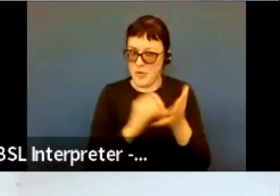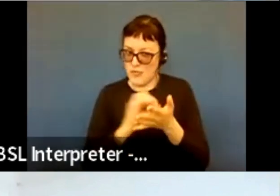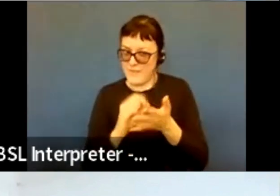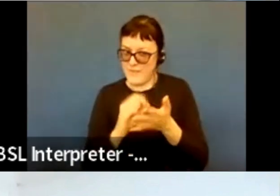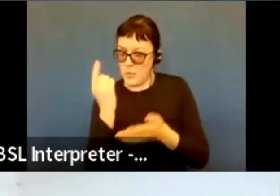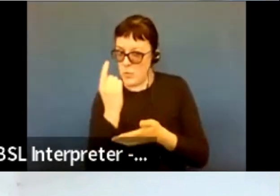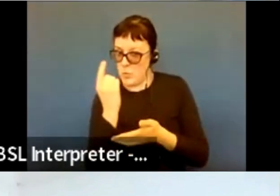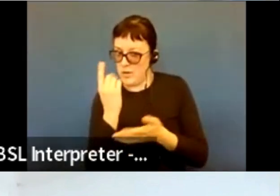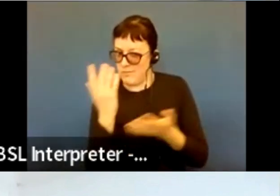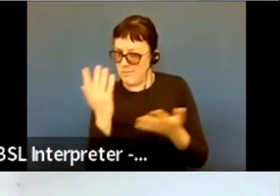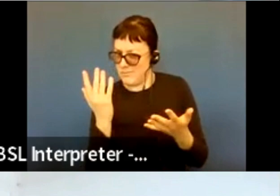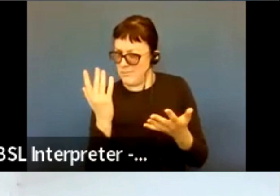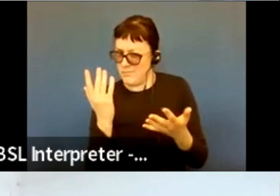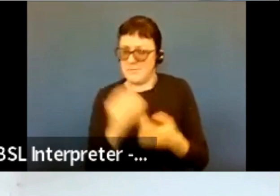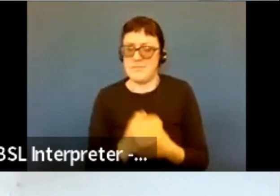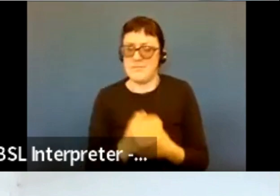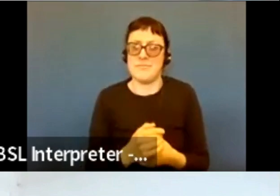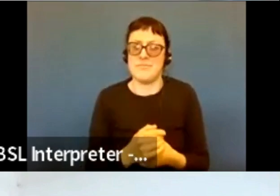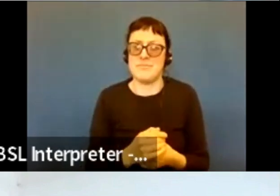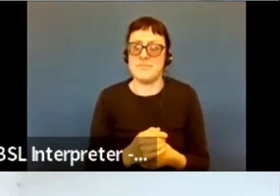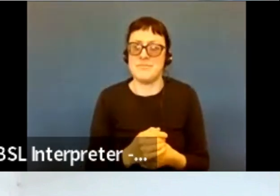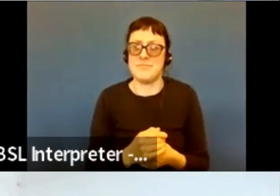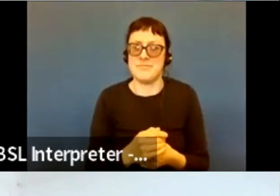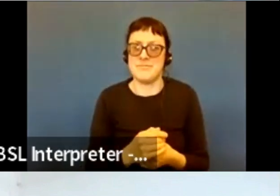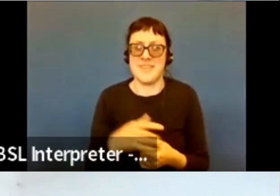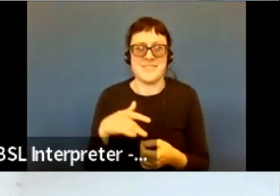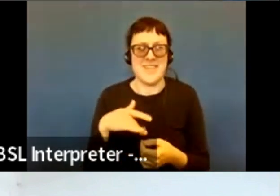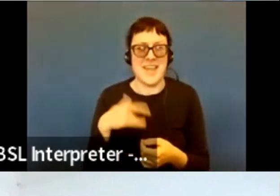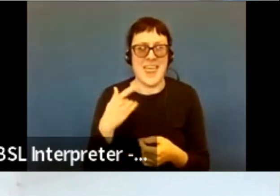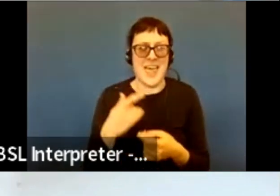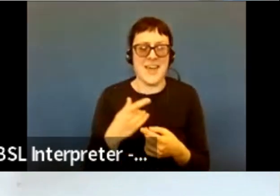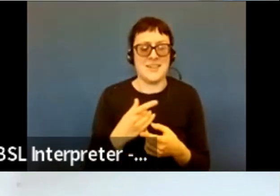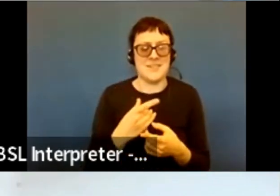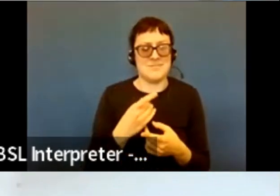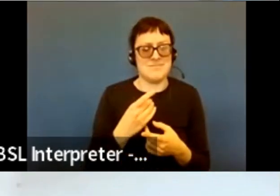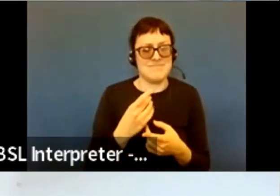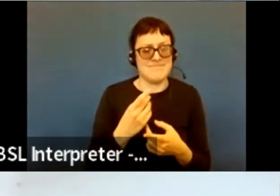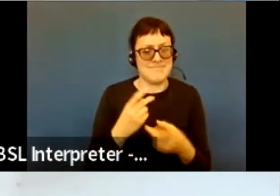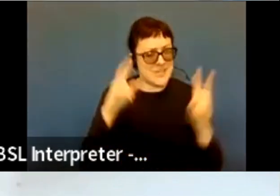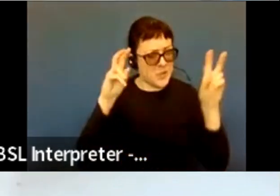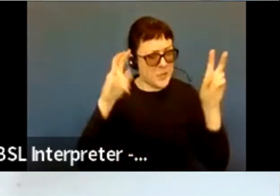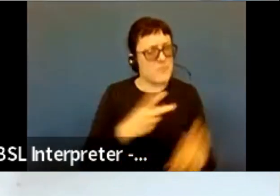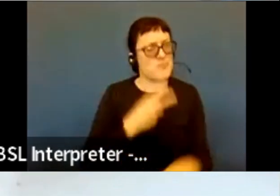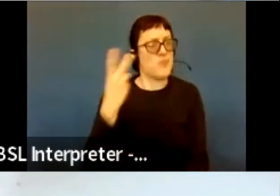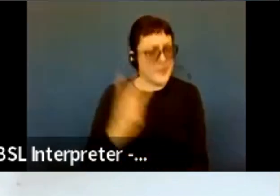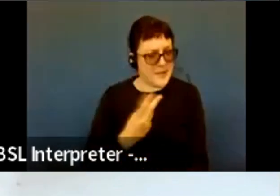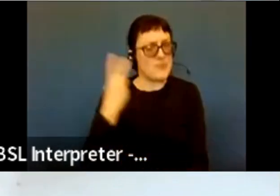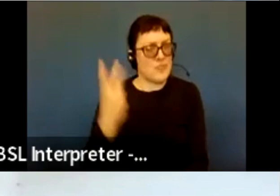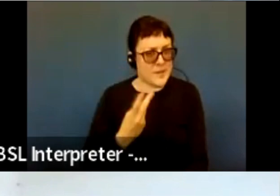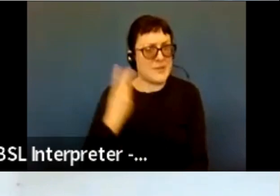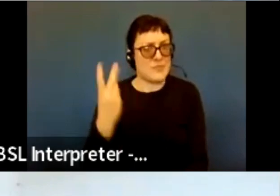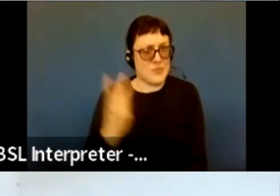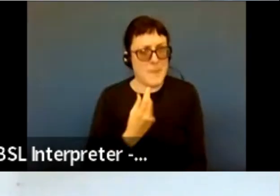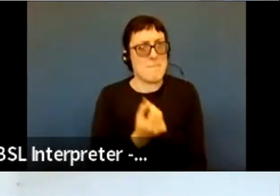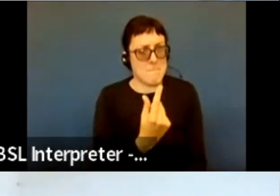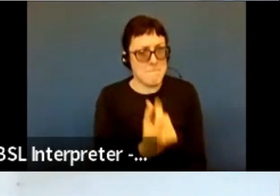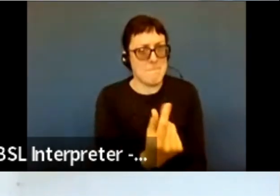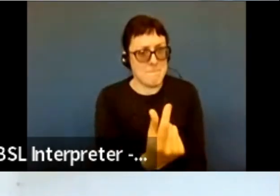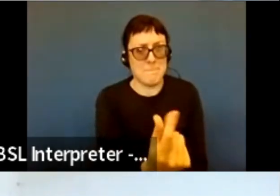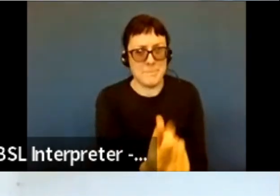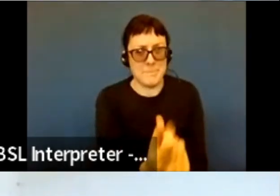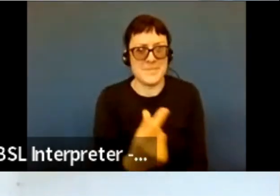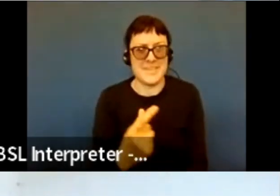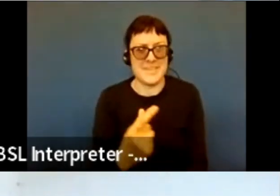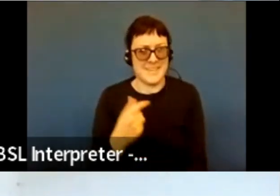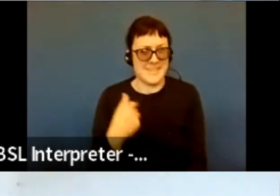for? And it feels, and it's so repeated, these things, these themes come up so repeatedly that it's